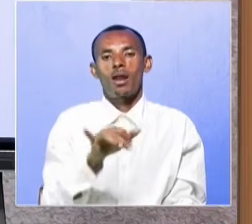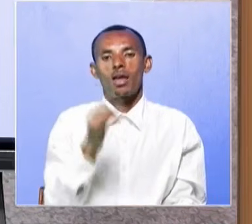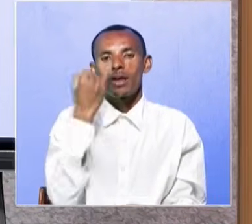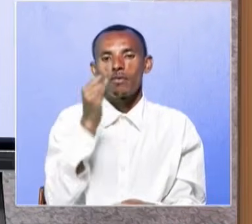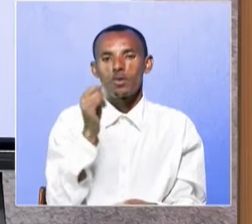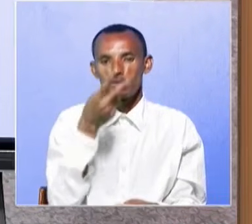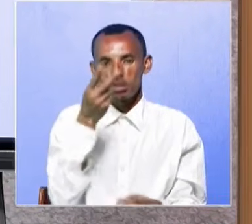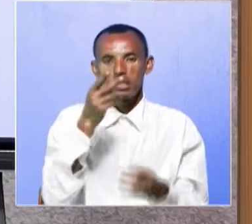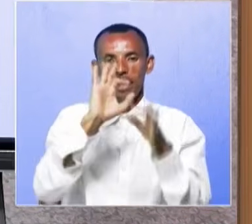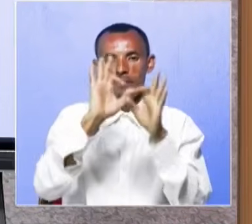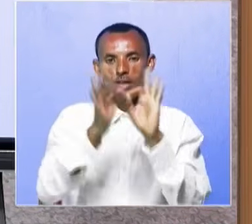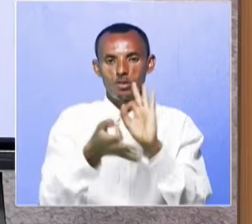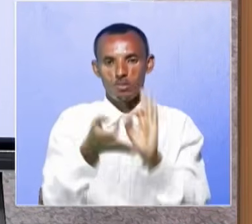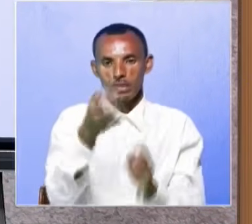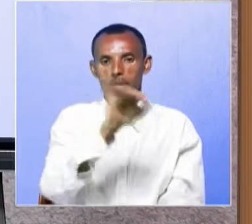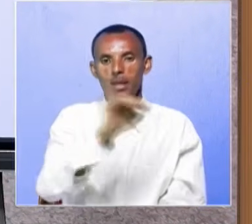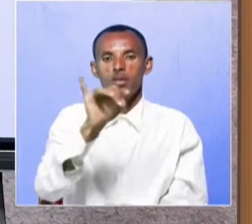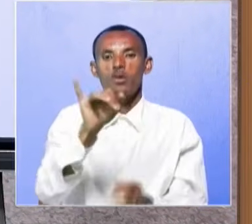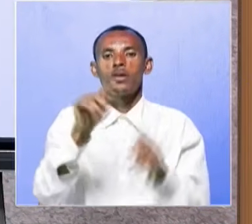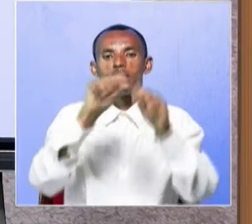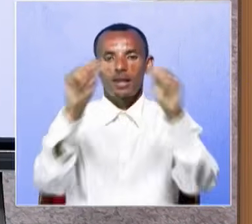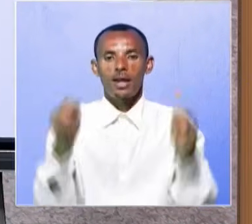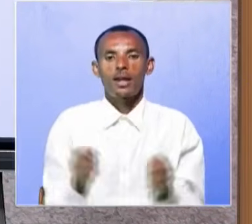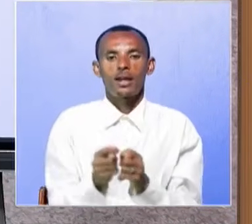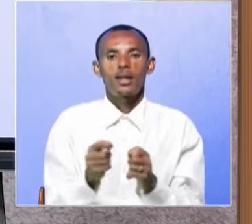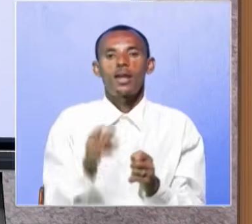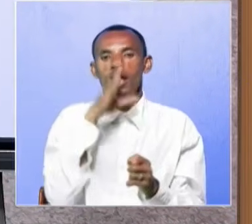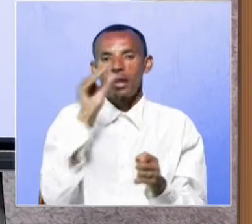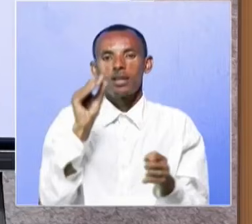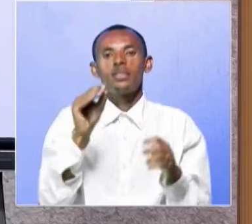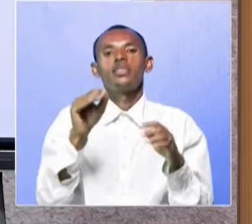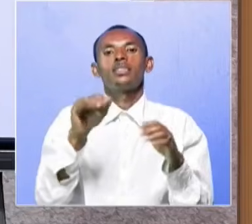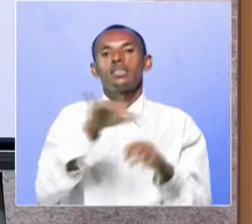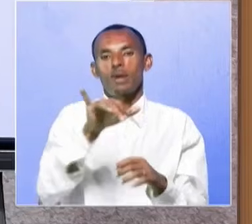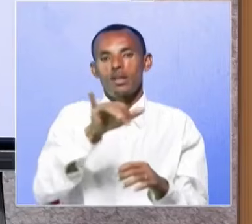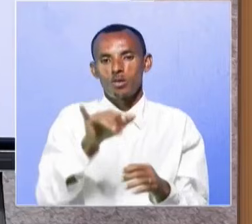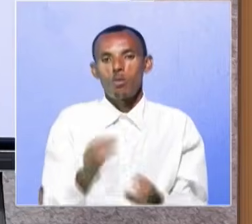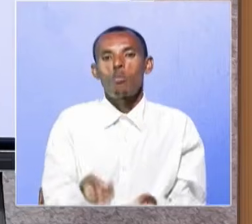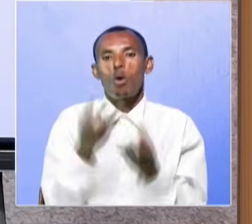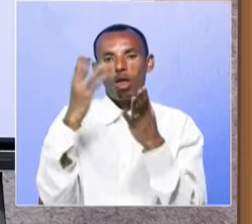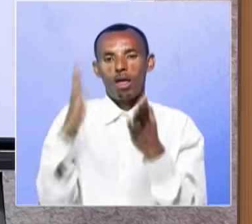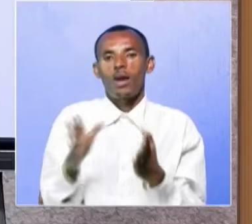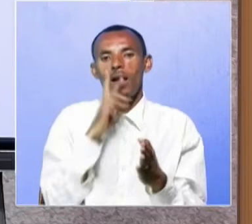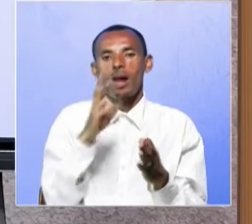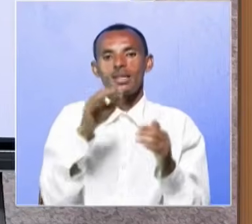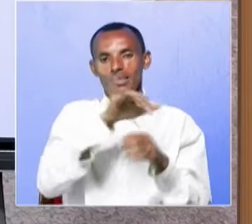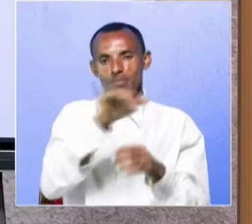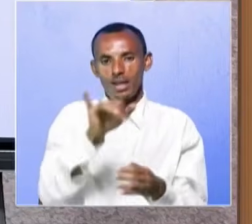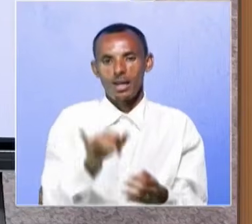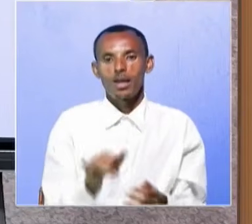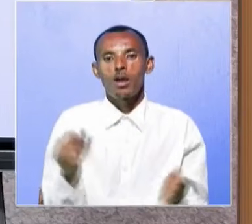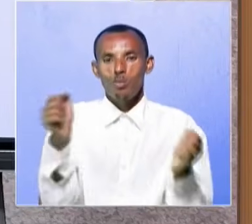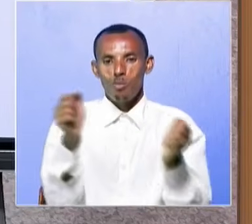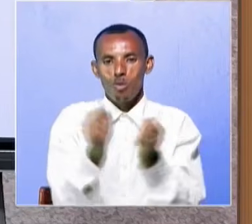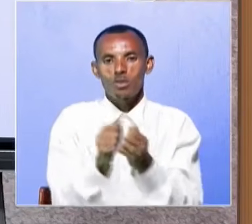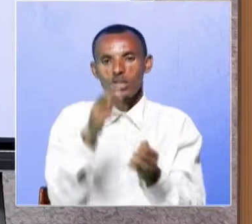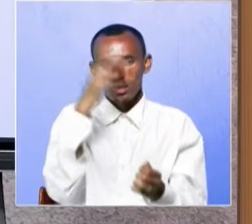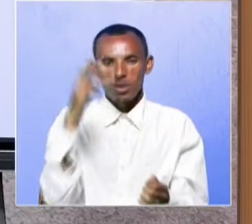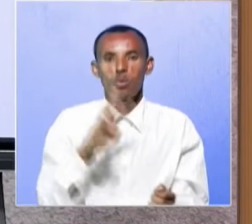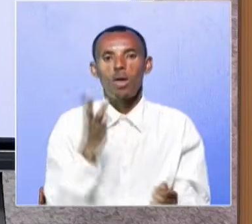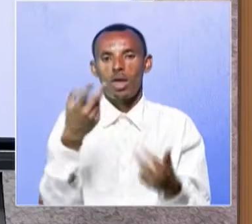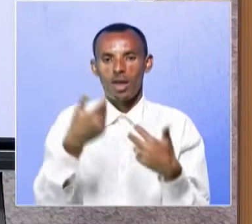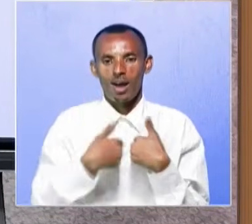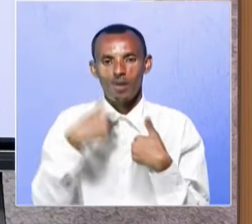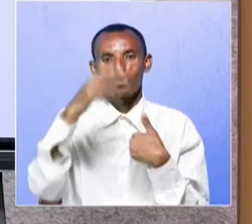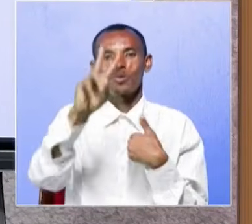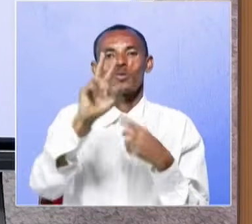see the definition of similarity of triangles and similarity of a polygon are similar, in both cases we have two